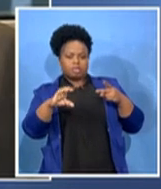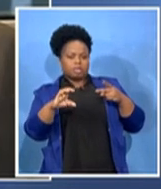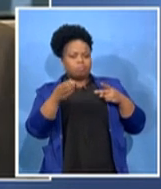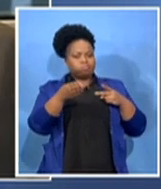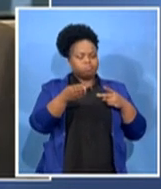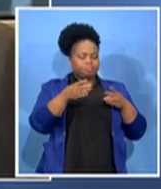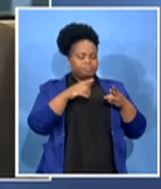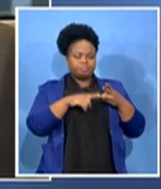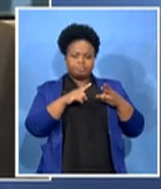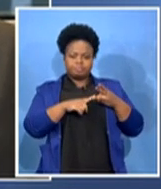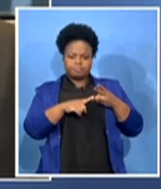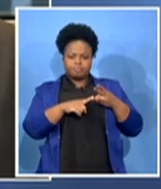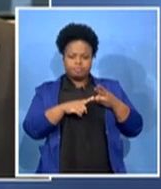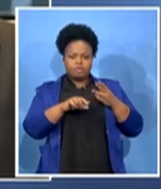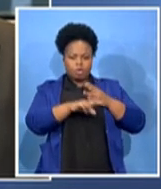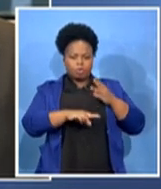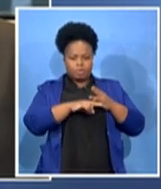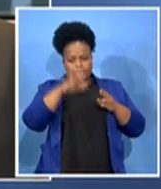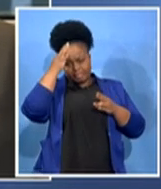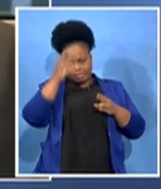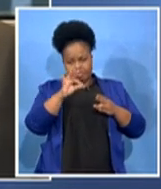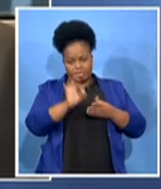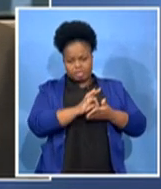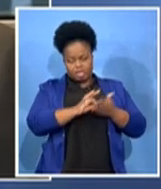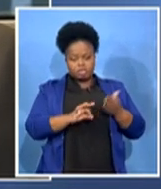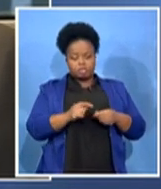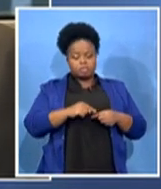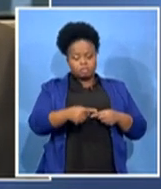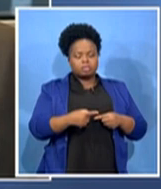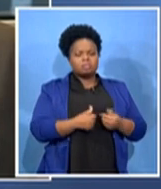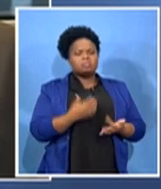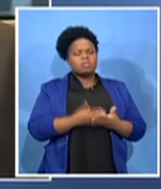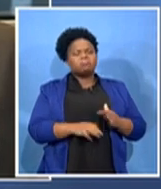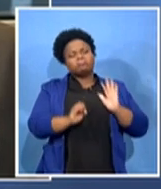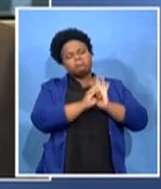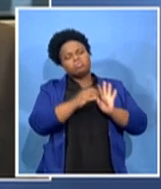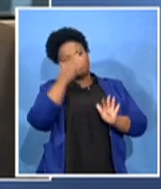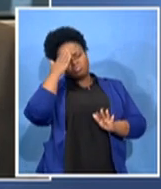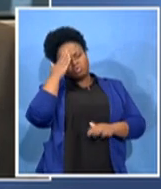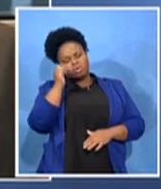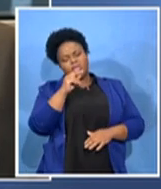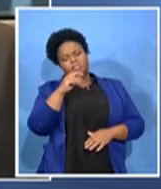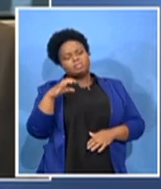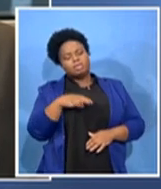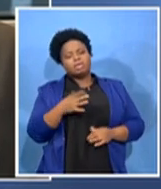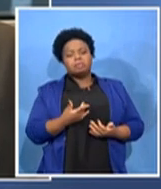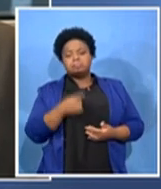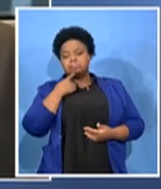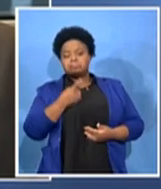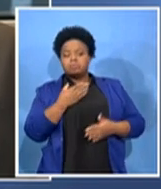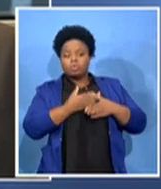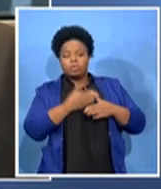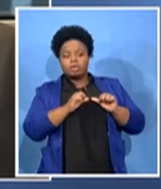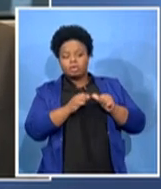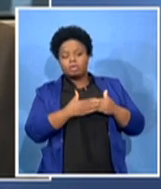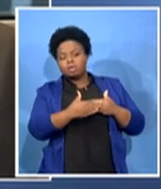government elections coming up, which would give you some sort of indication about what the ANC says it's working for it based on the resolutions that they've passed